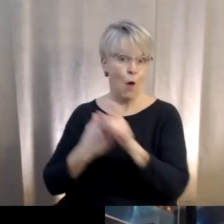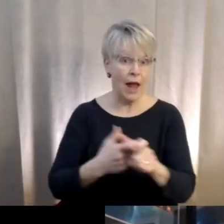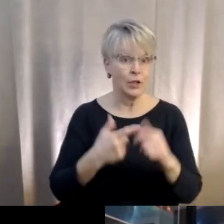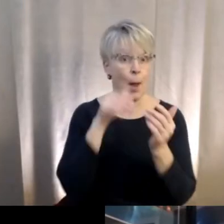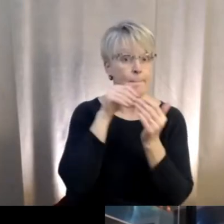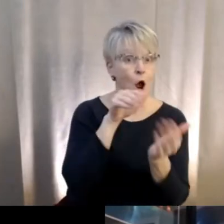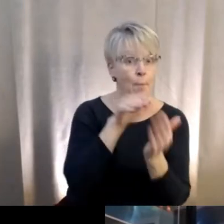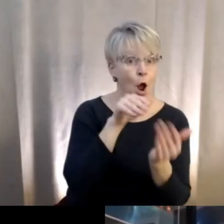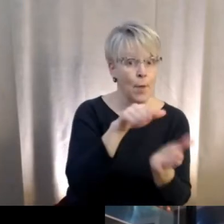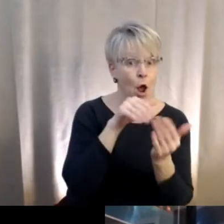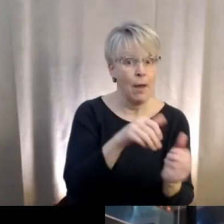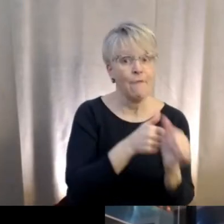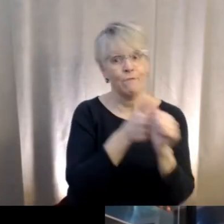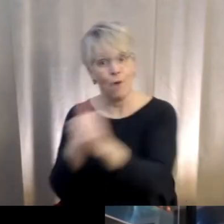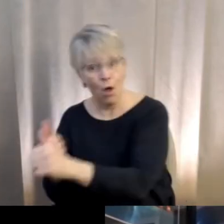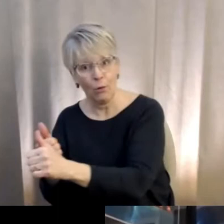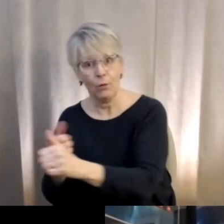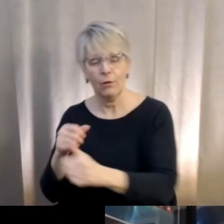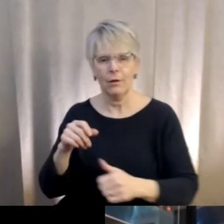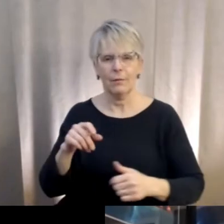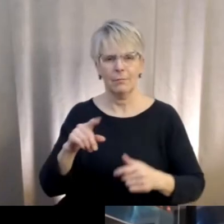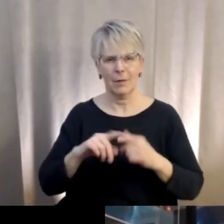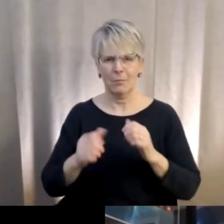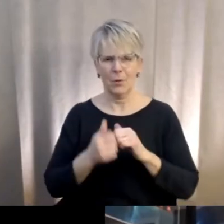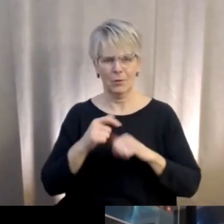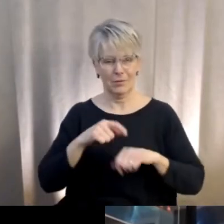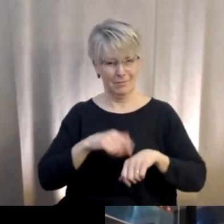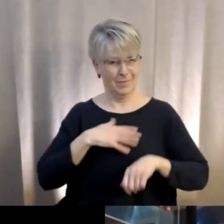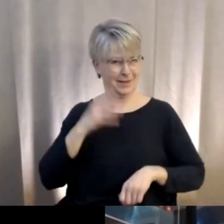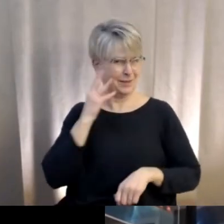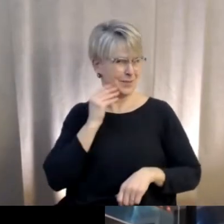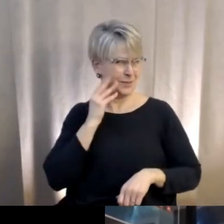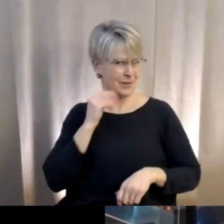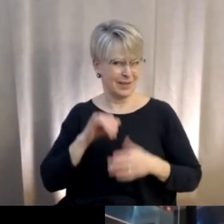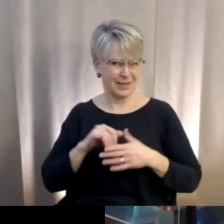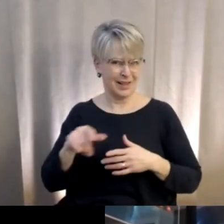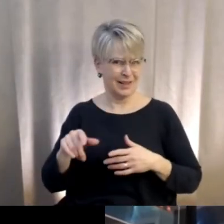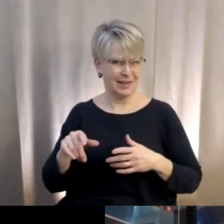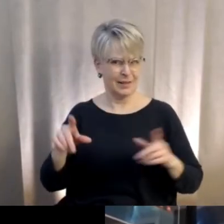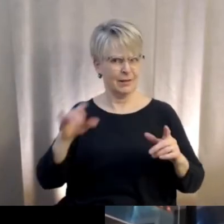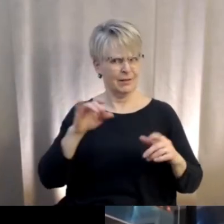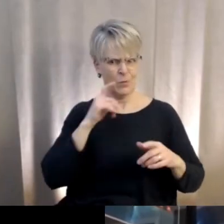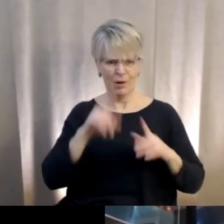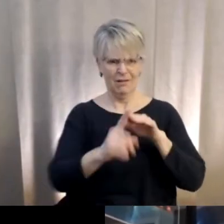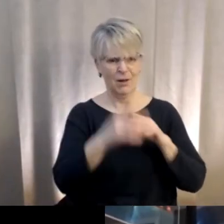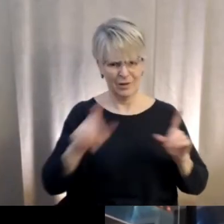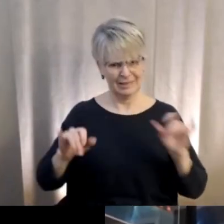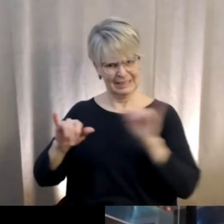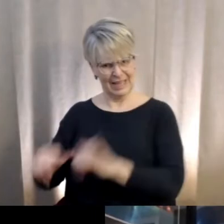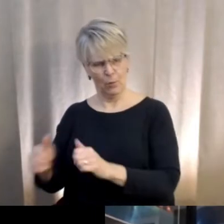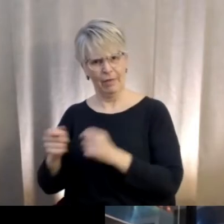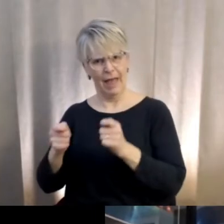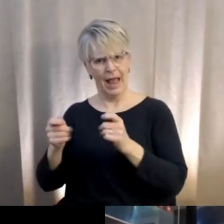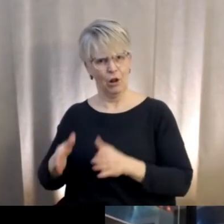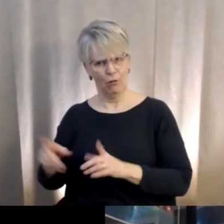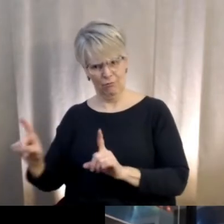barking, follow it, when realistically, most of the time in my experience, the service animal is trained to stay with the handler.